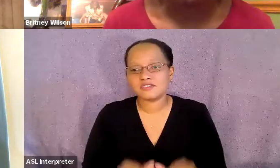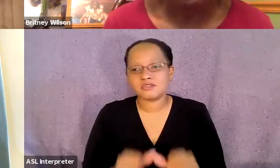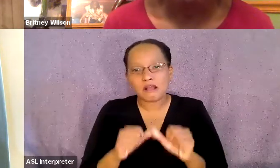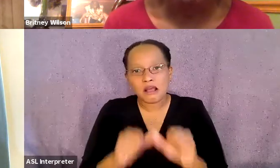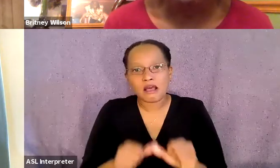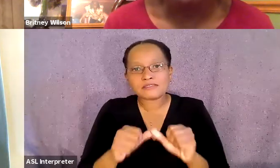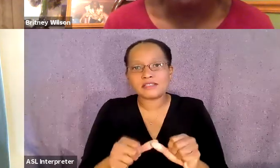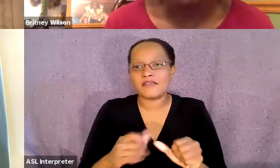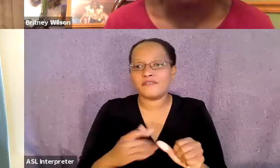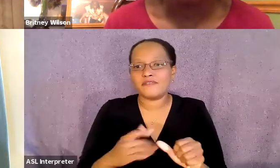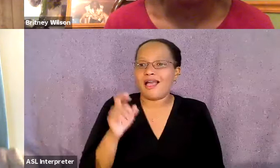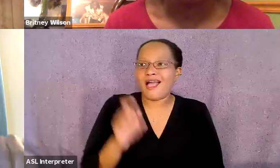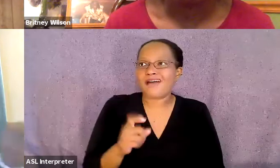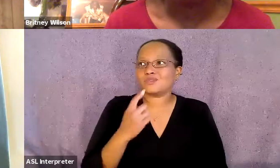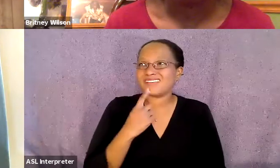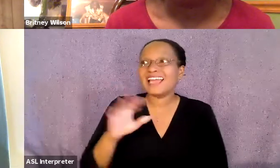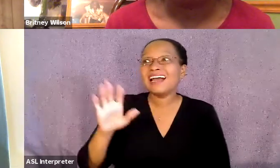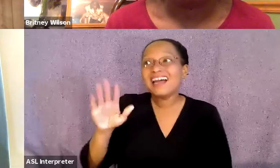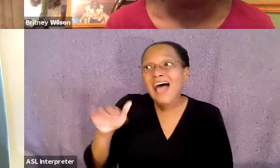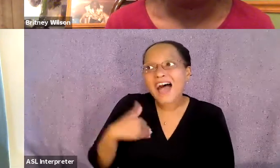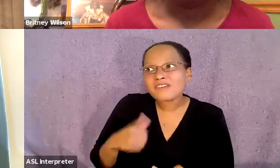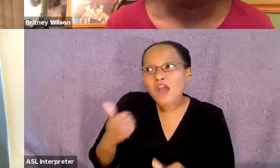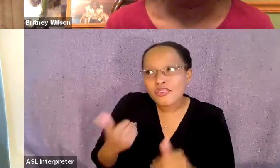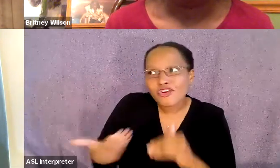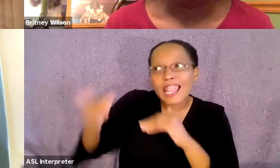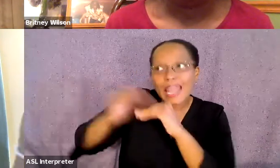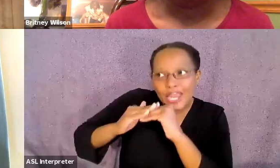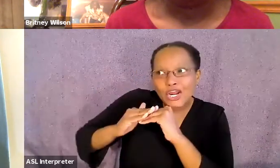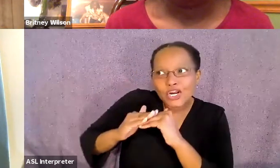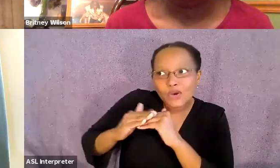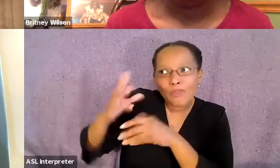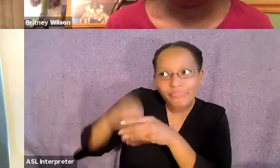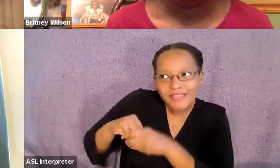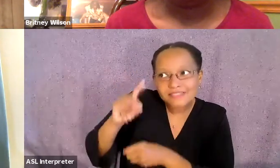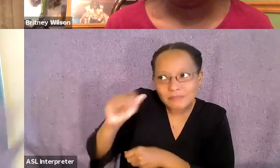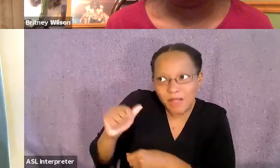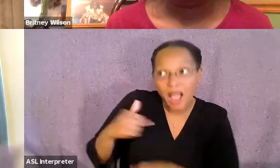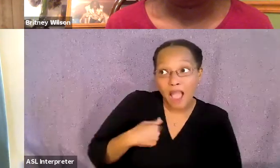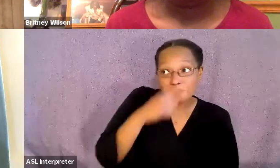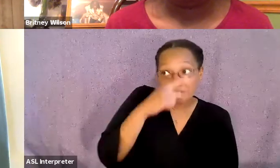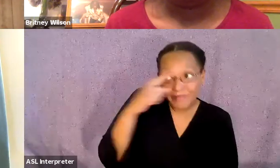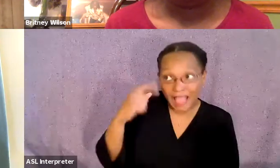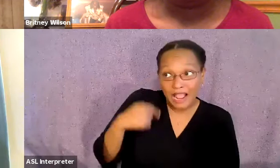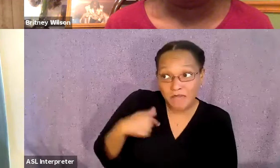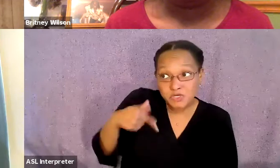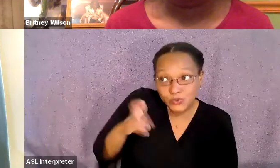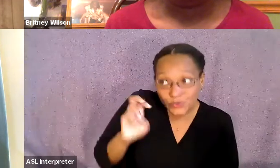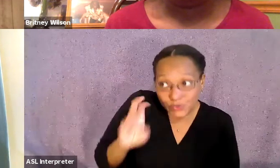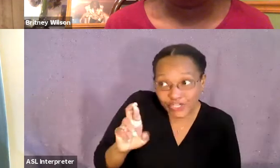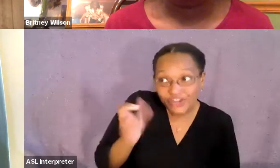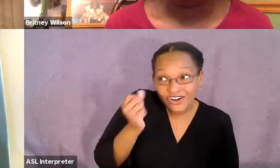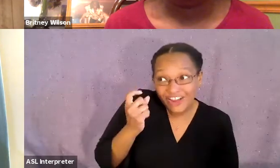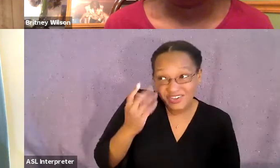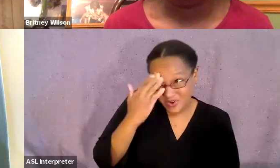say, okay, but there's another layer to disability. I'm Black and I'm queer. Do you know how many spaces I won't be